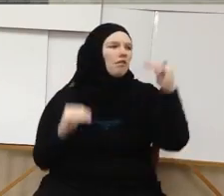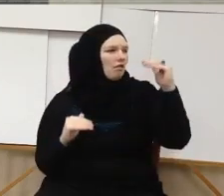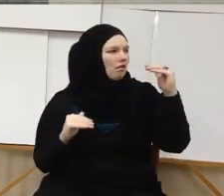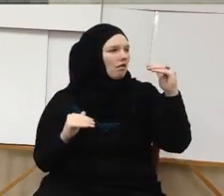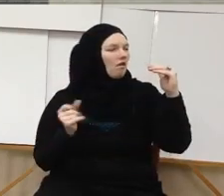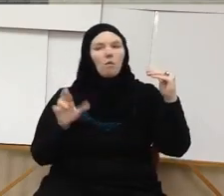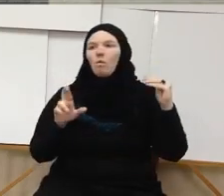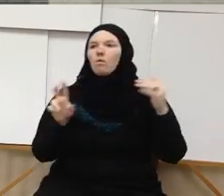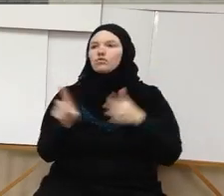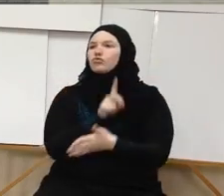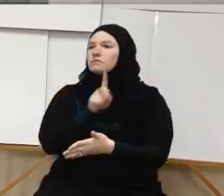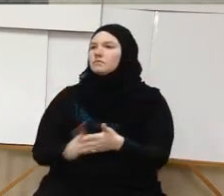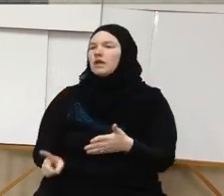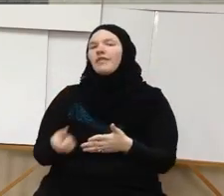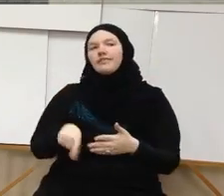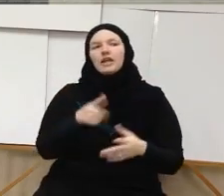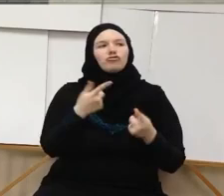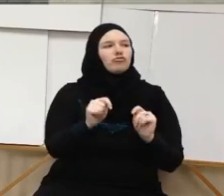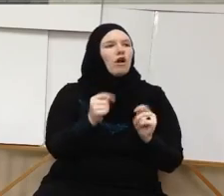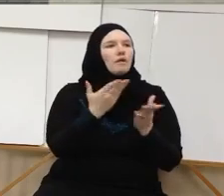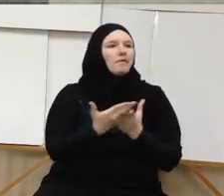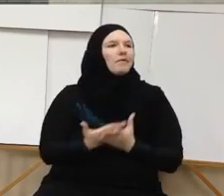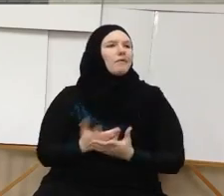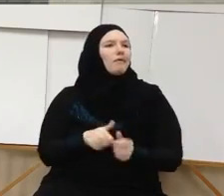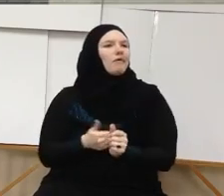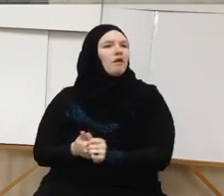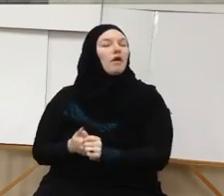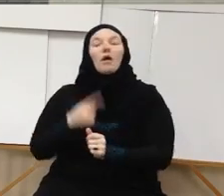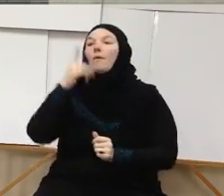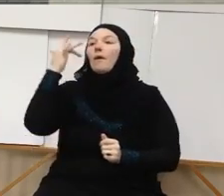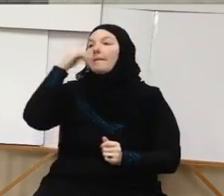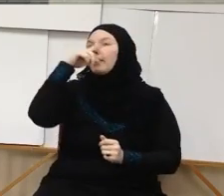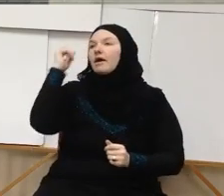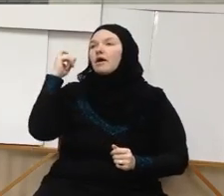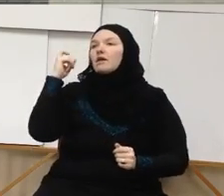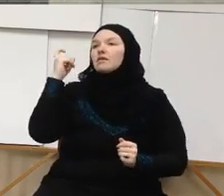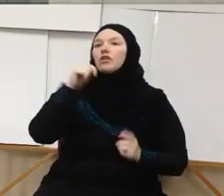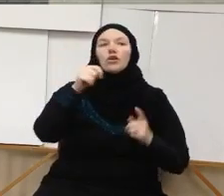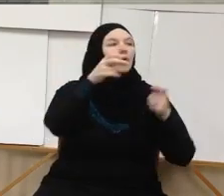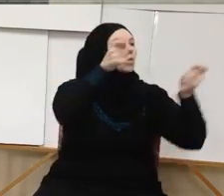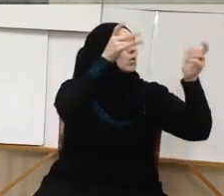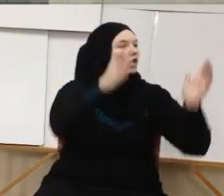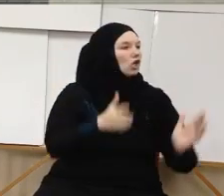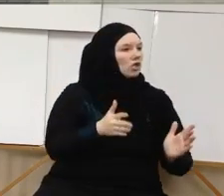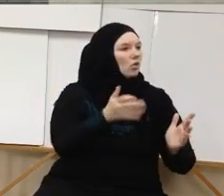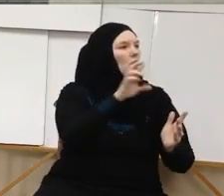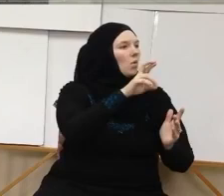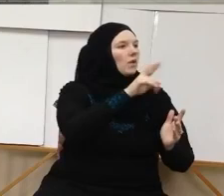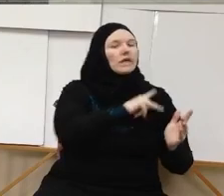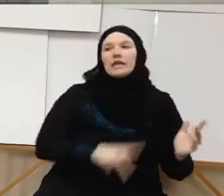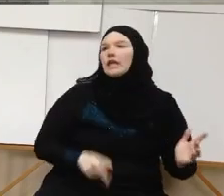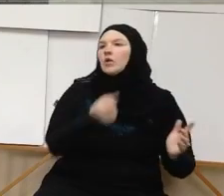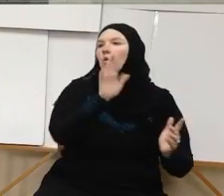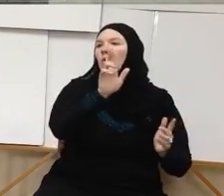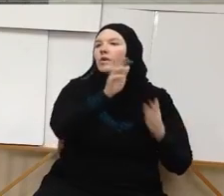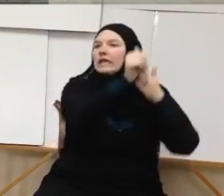and discrimination just because it comes from the ruler, and they claim that